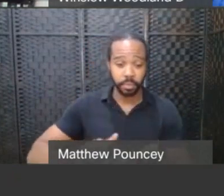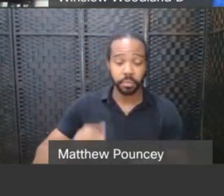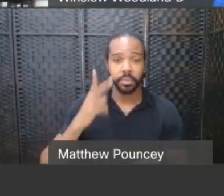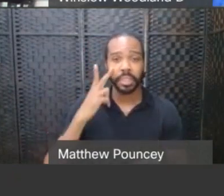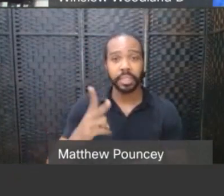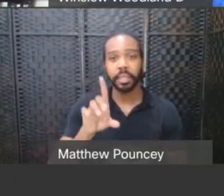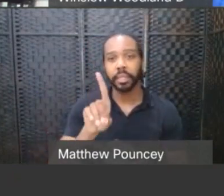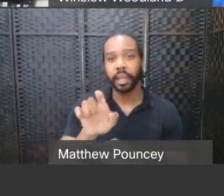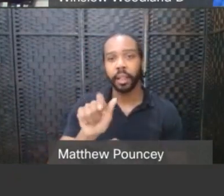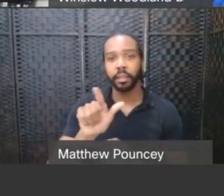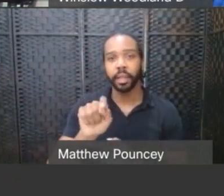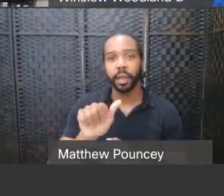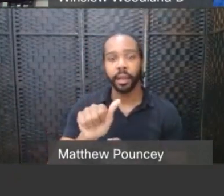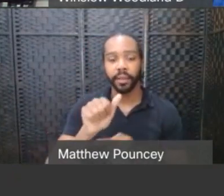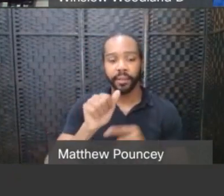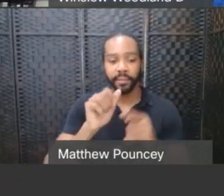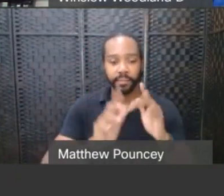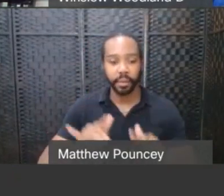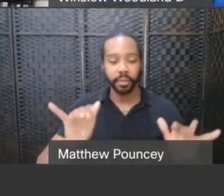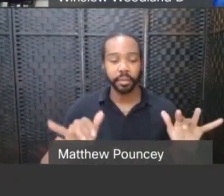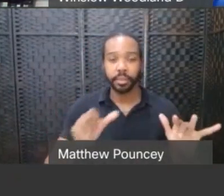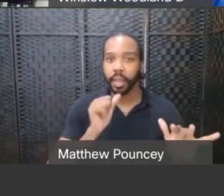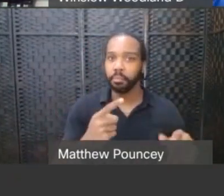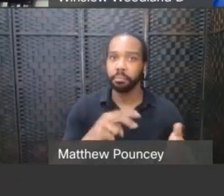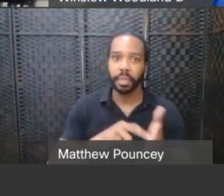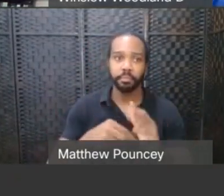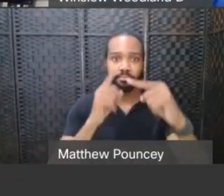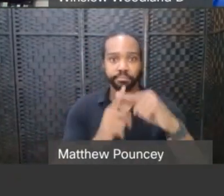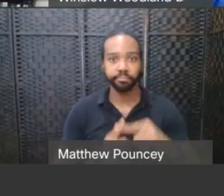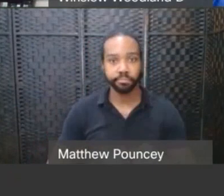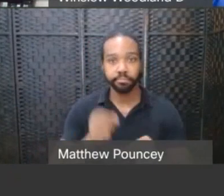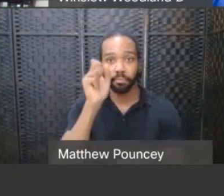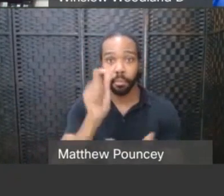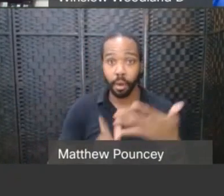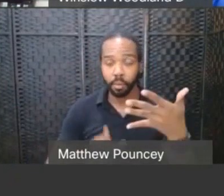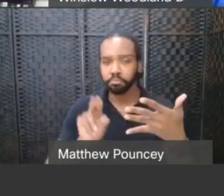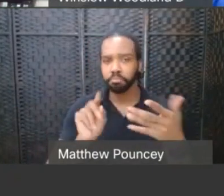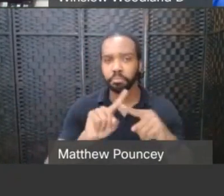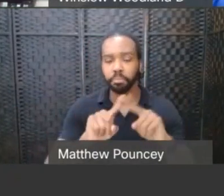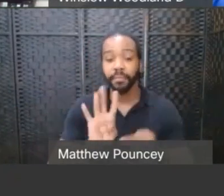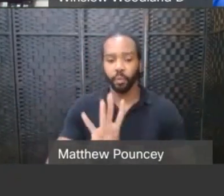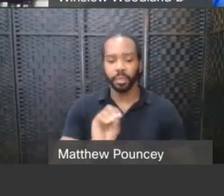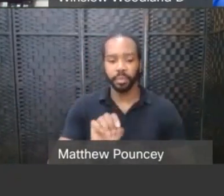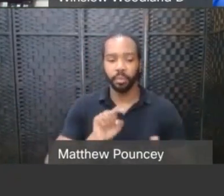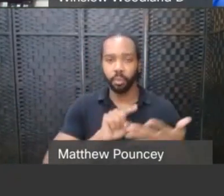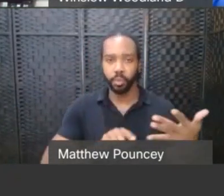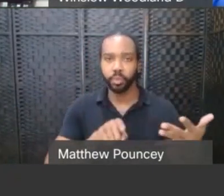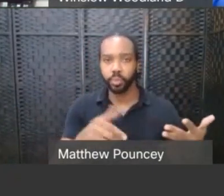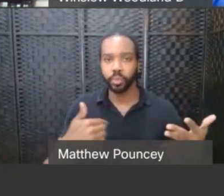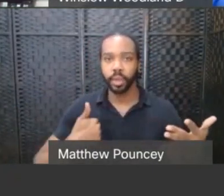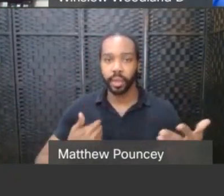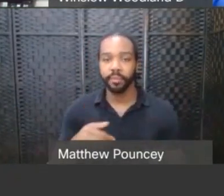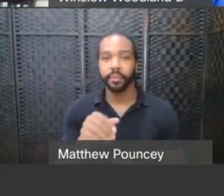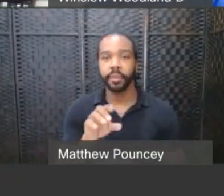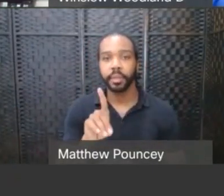mean 4% of all positives, but just 4% of the small subset of samples that were sequenced. Right now, we don't